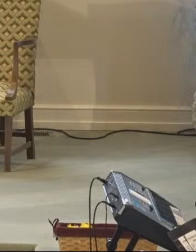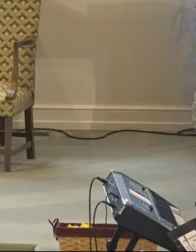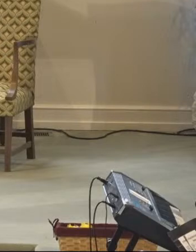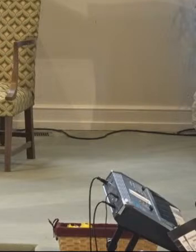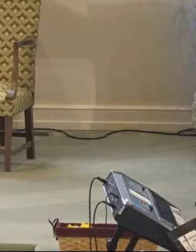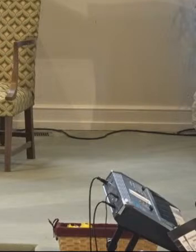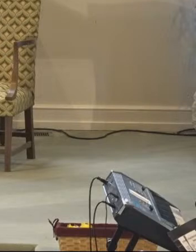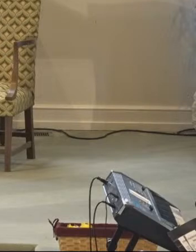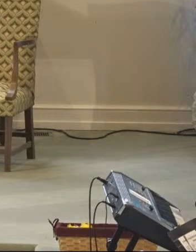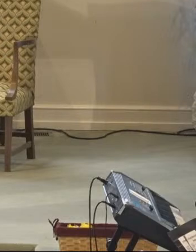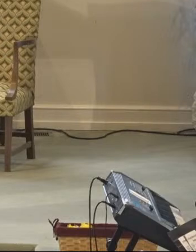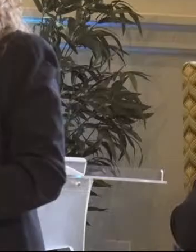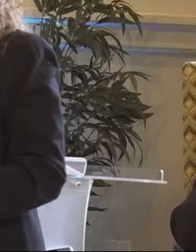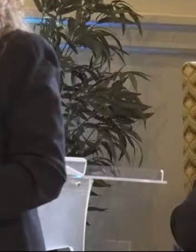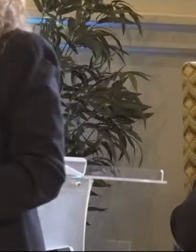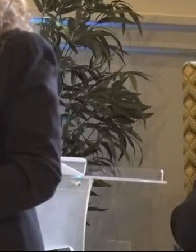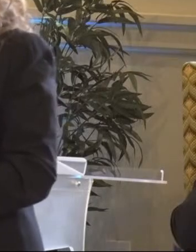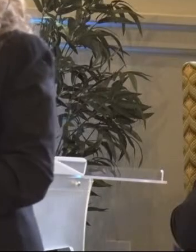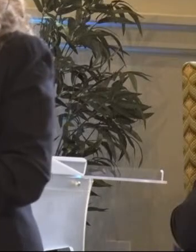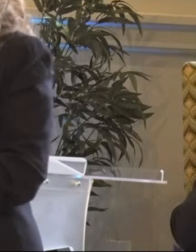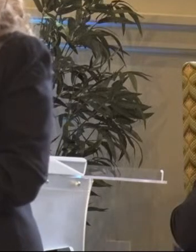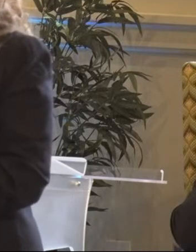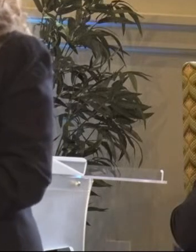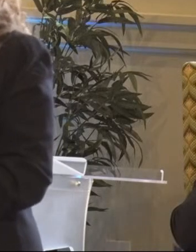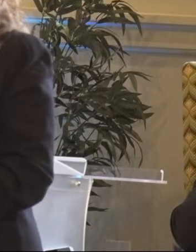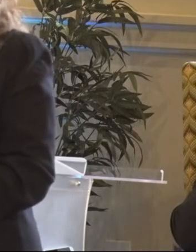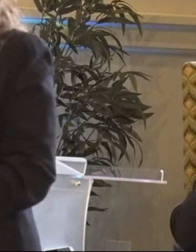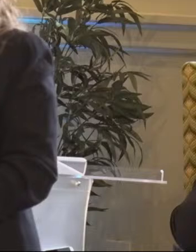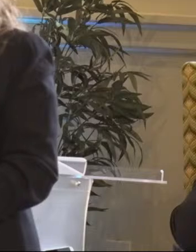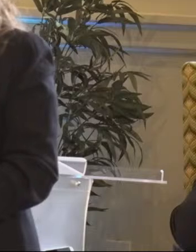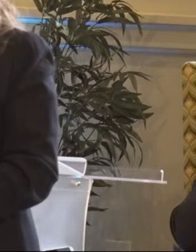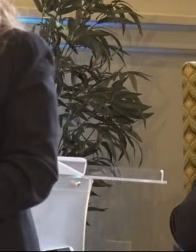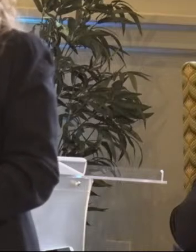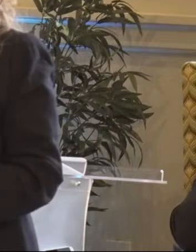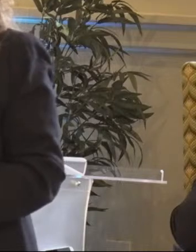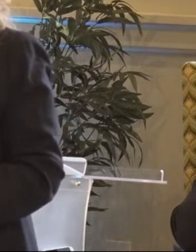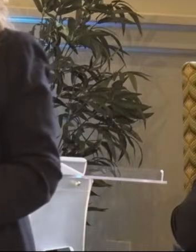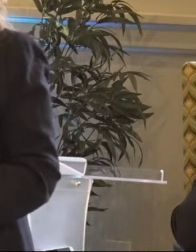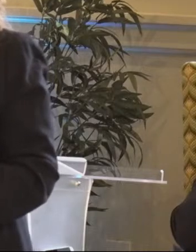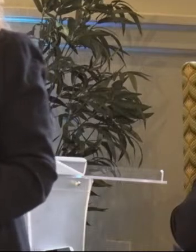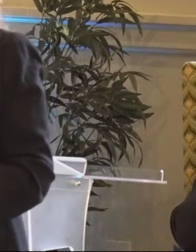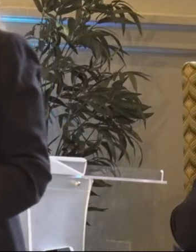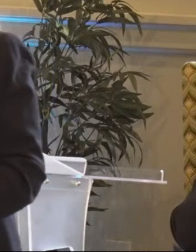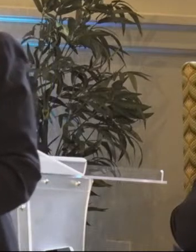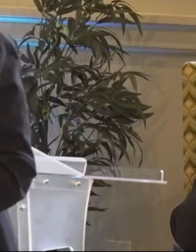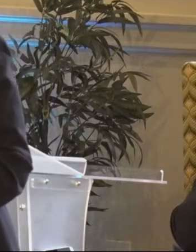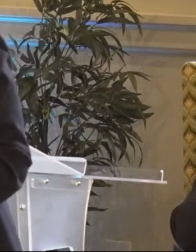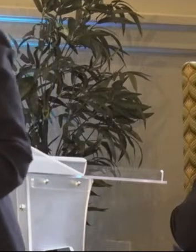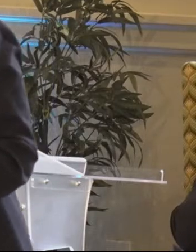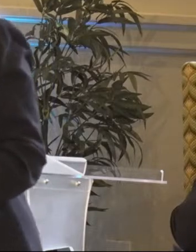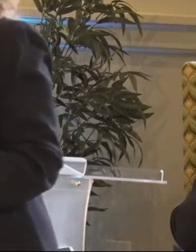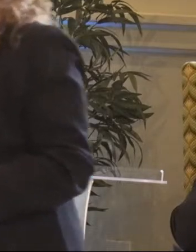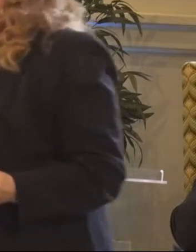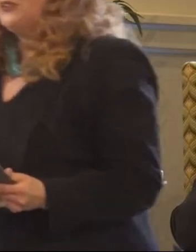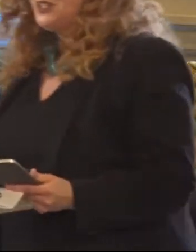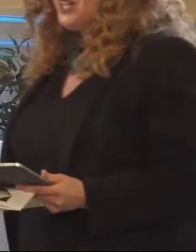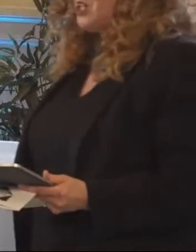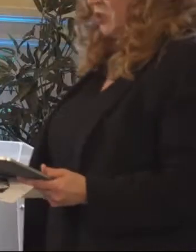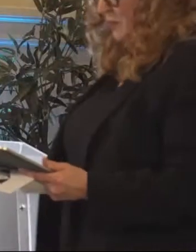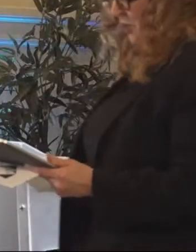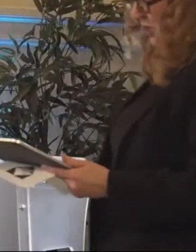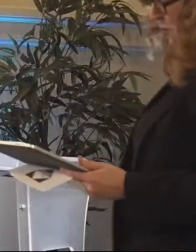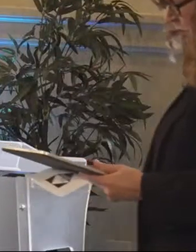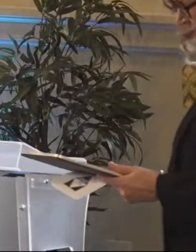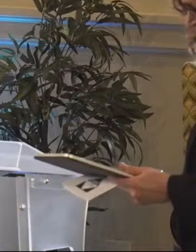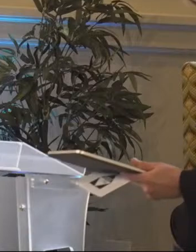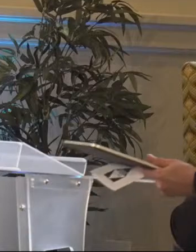are loved. It's so good to be with you this morning. I am Program Minister Nicole Kirk. Up here on the stage